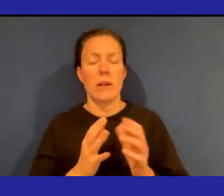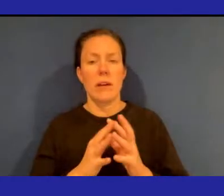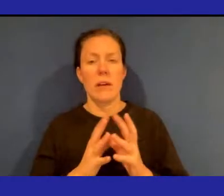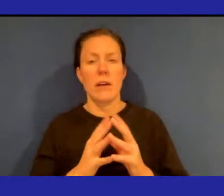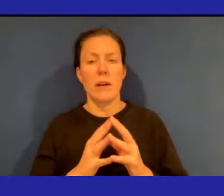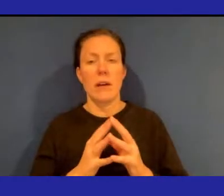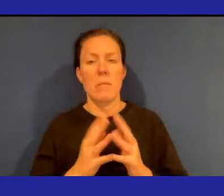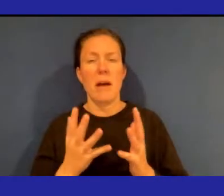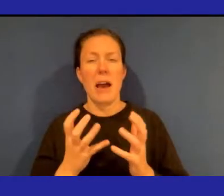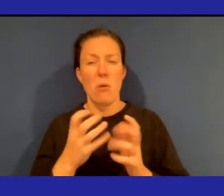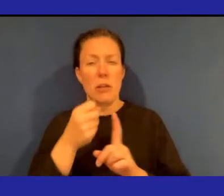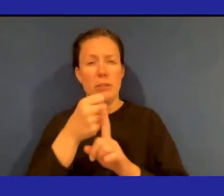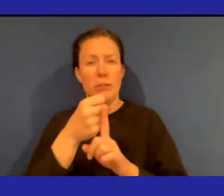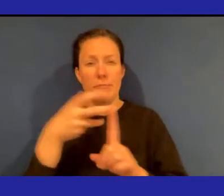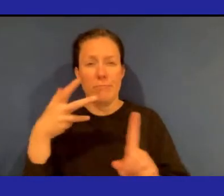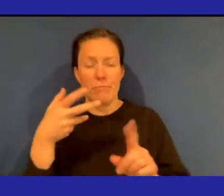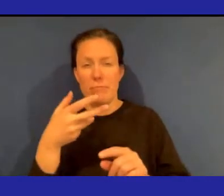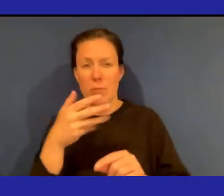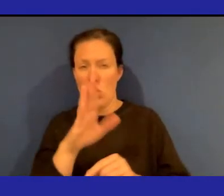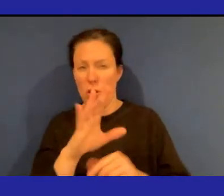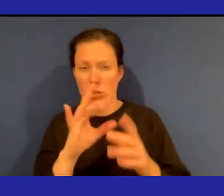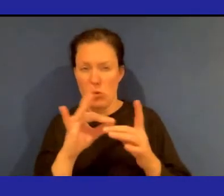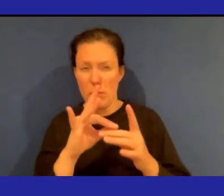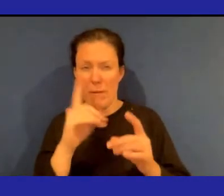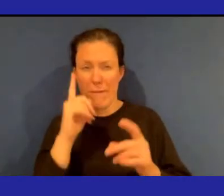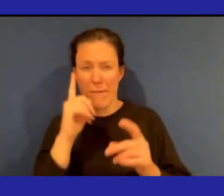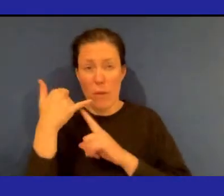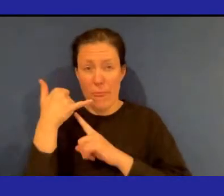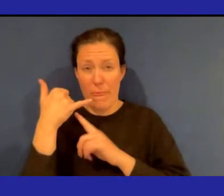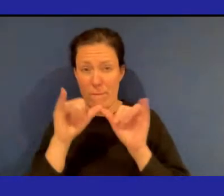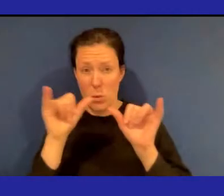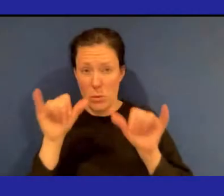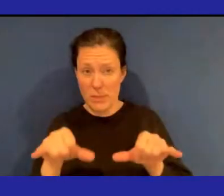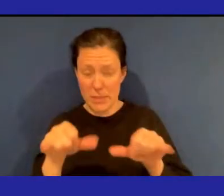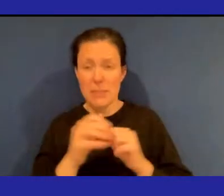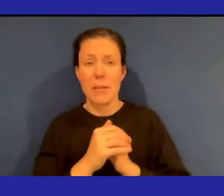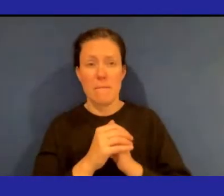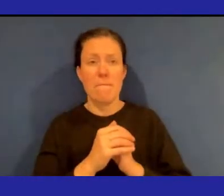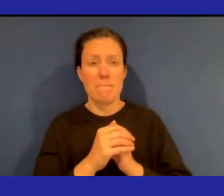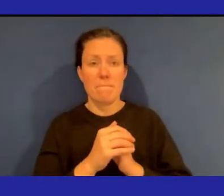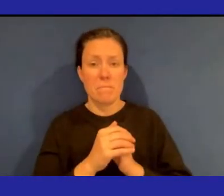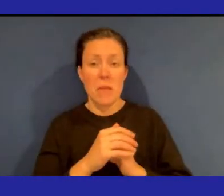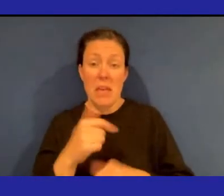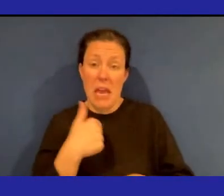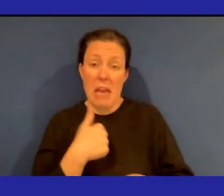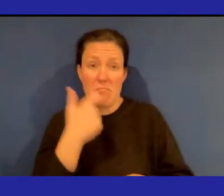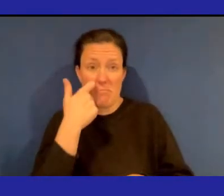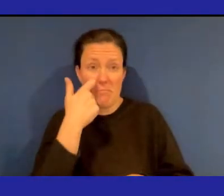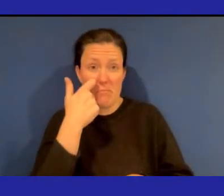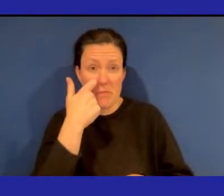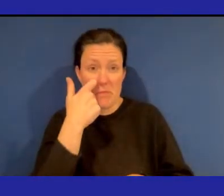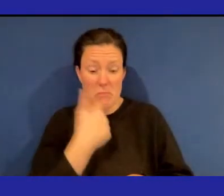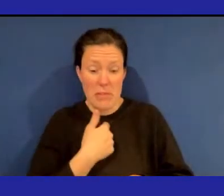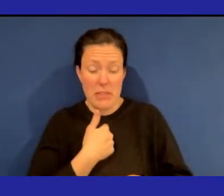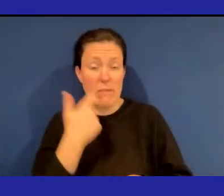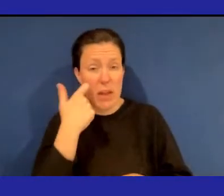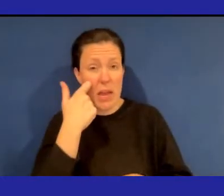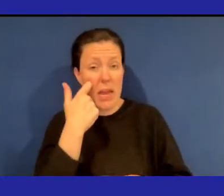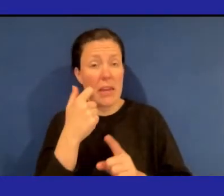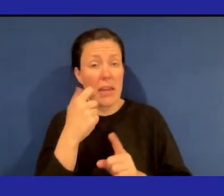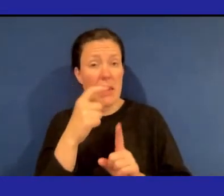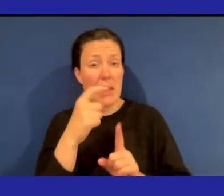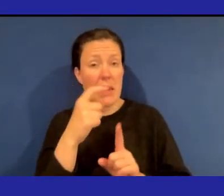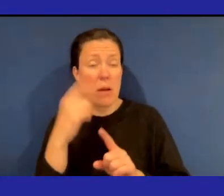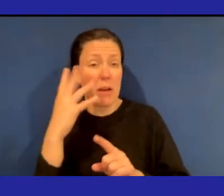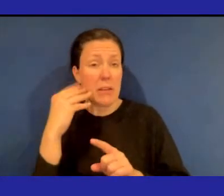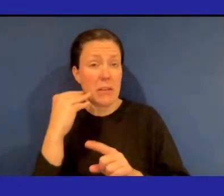expand a little bit on what you said about the phone system, because I had my own positive experience this week with my